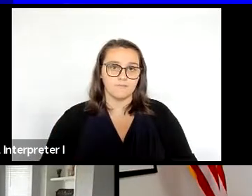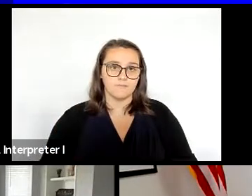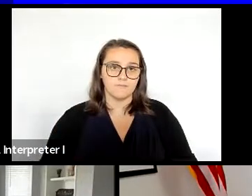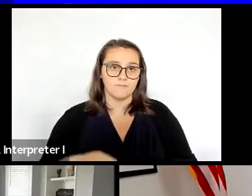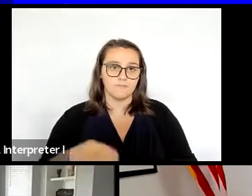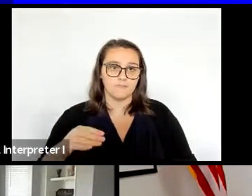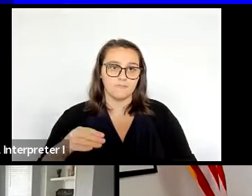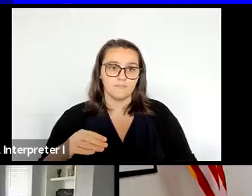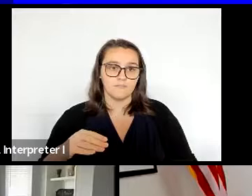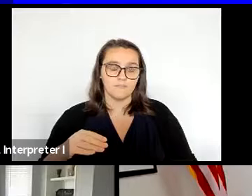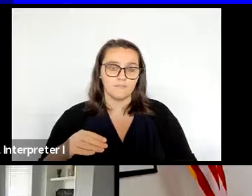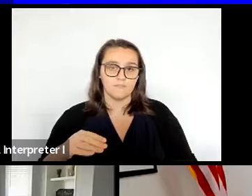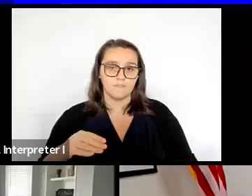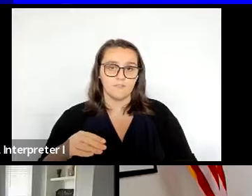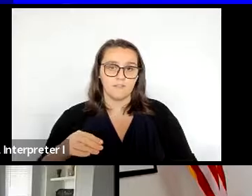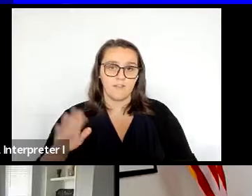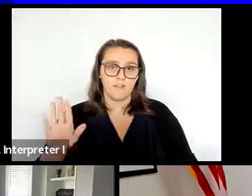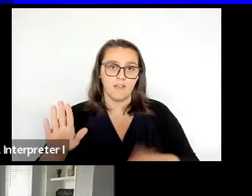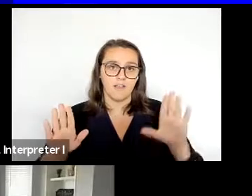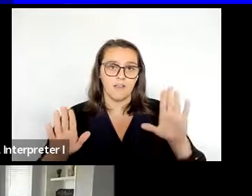Aye. Aye.